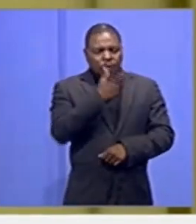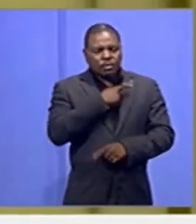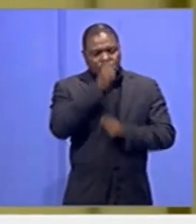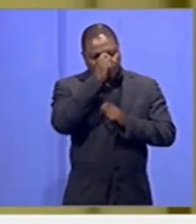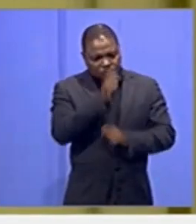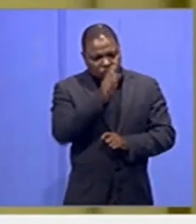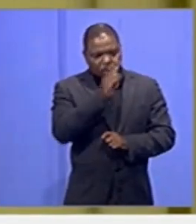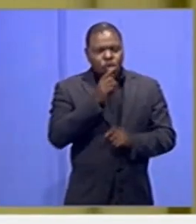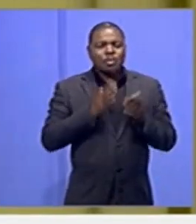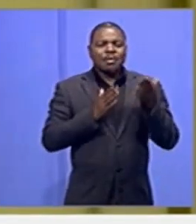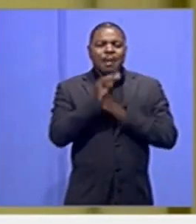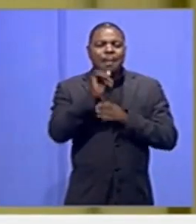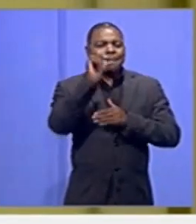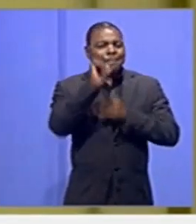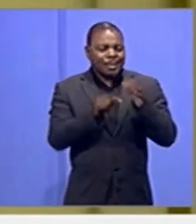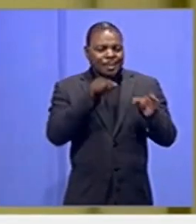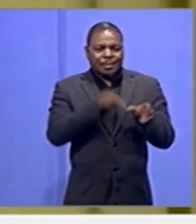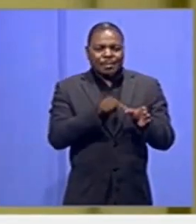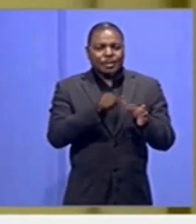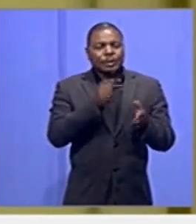Rights Month to promote